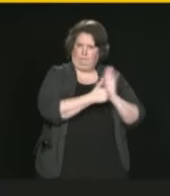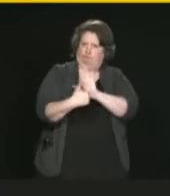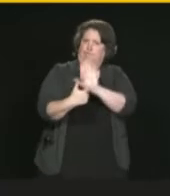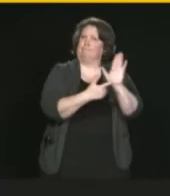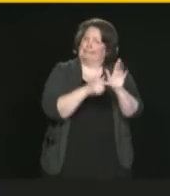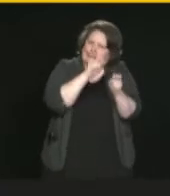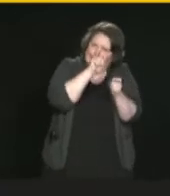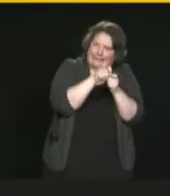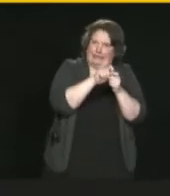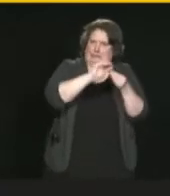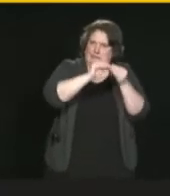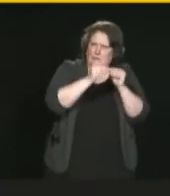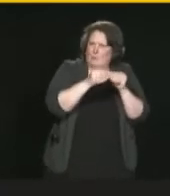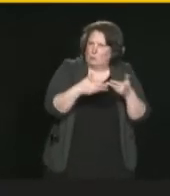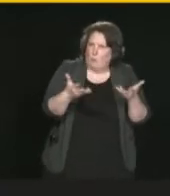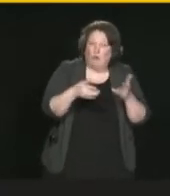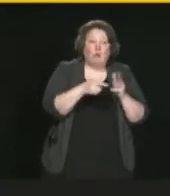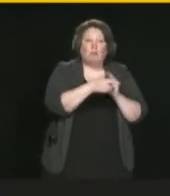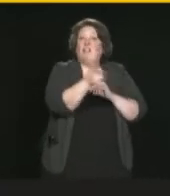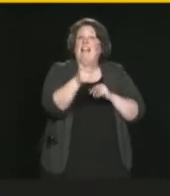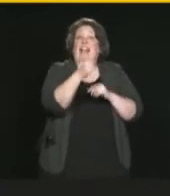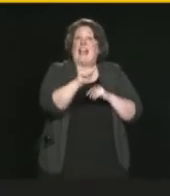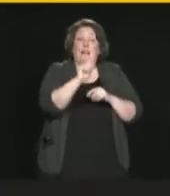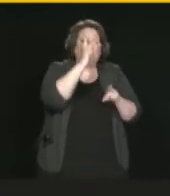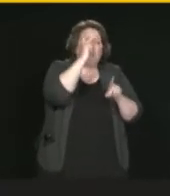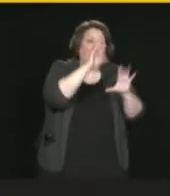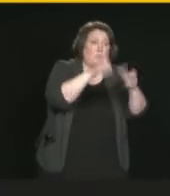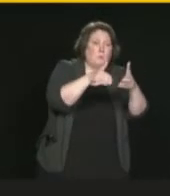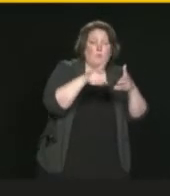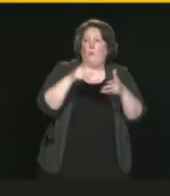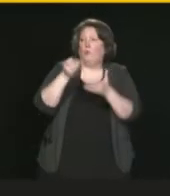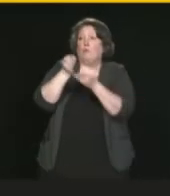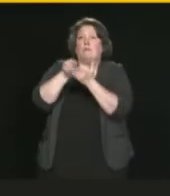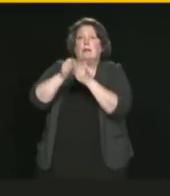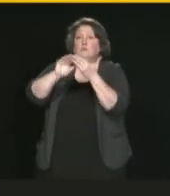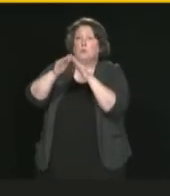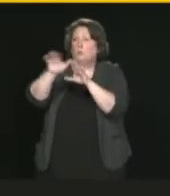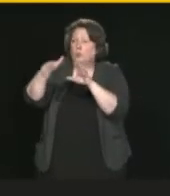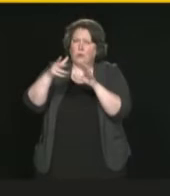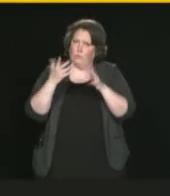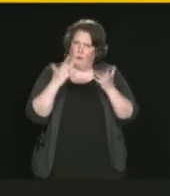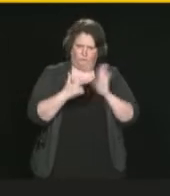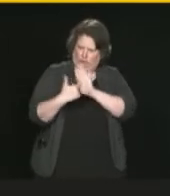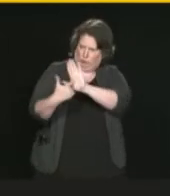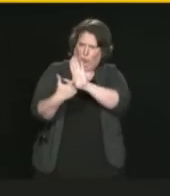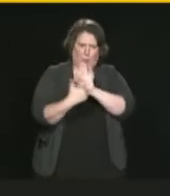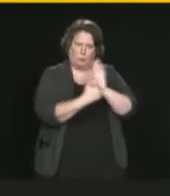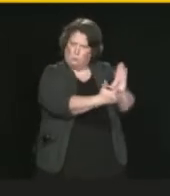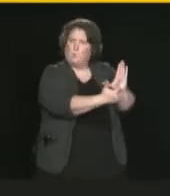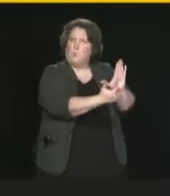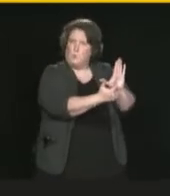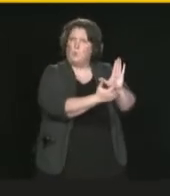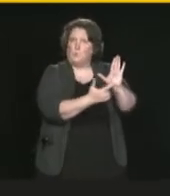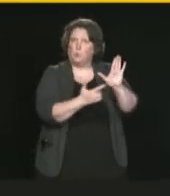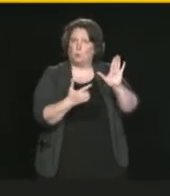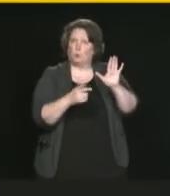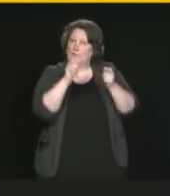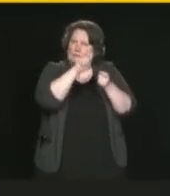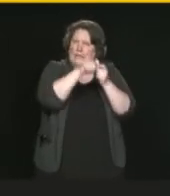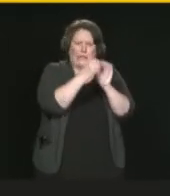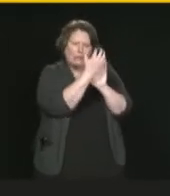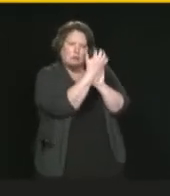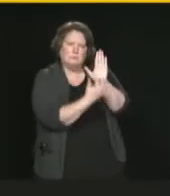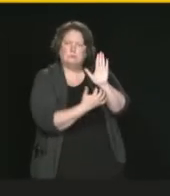our investments with the Finance Committee so that people can see exactly how we're taking action in this